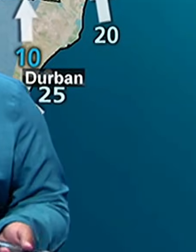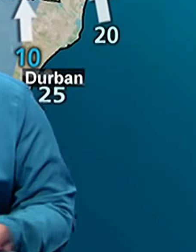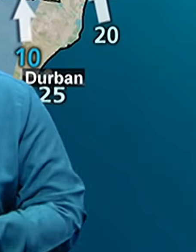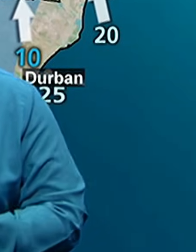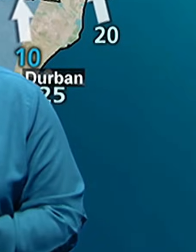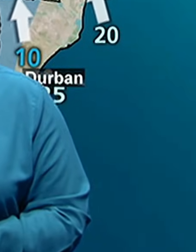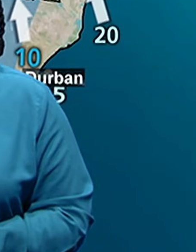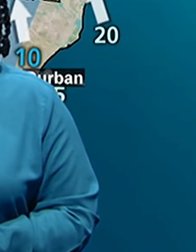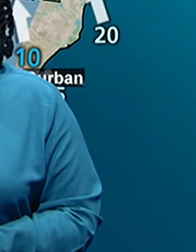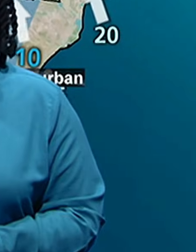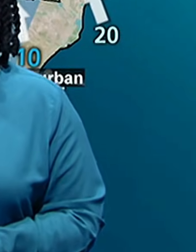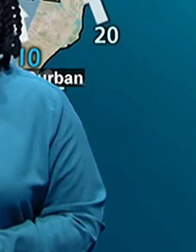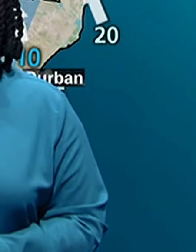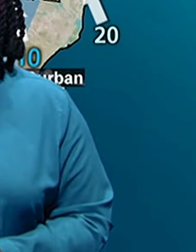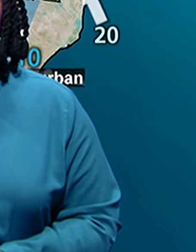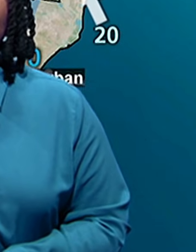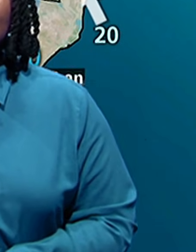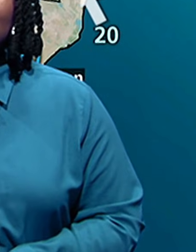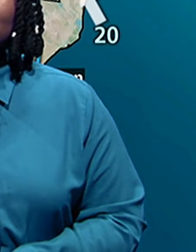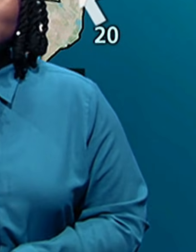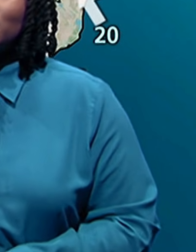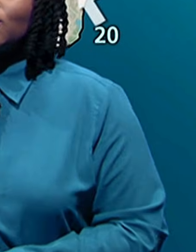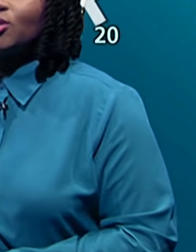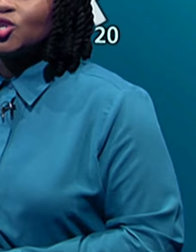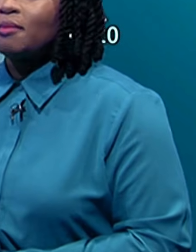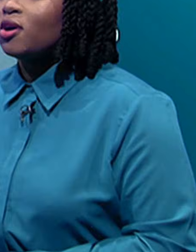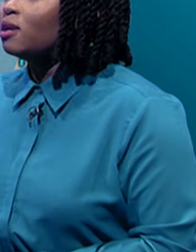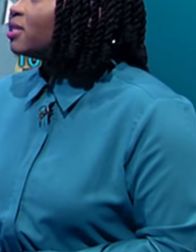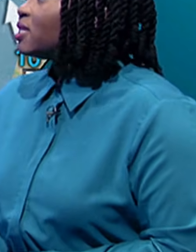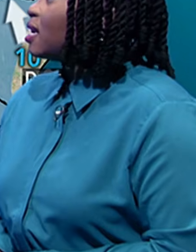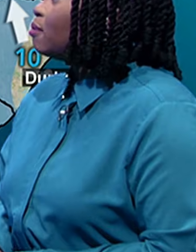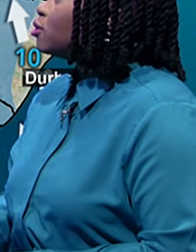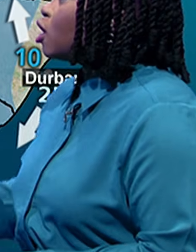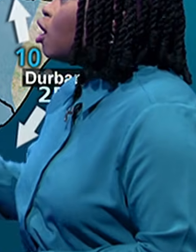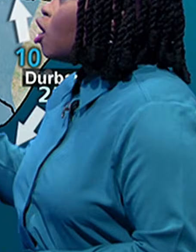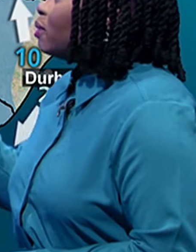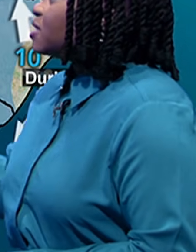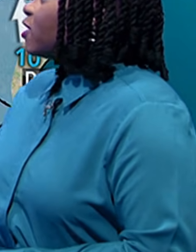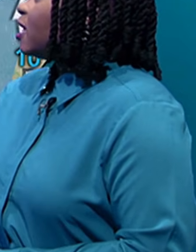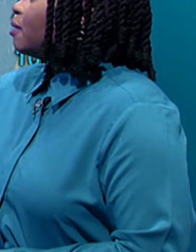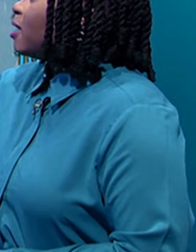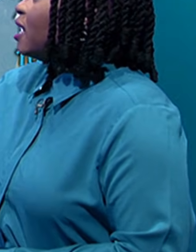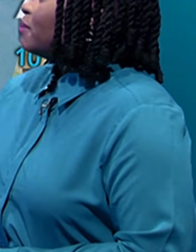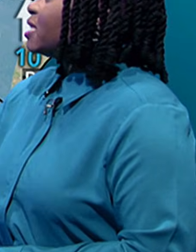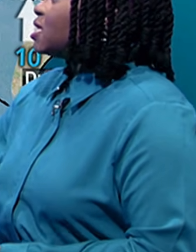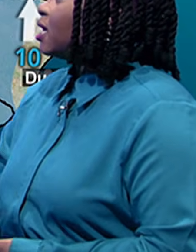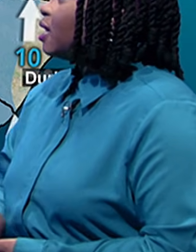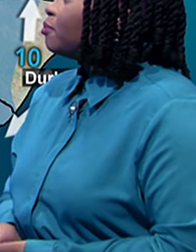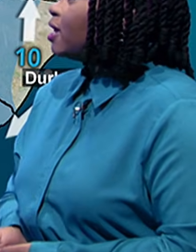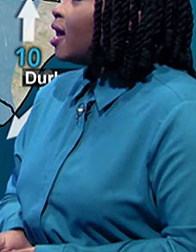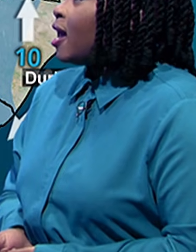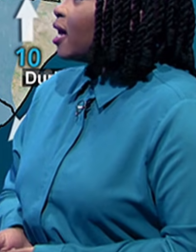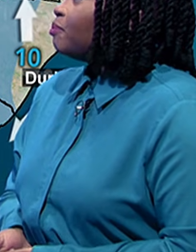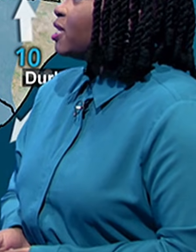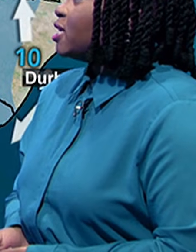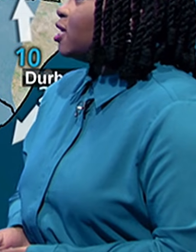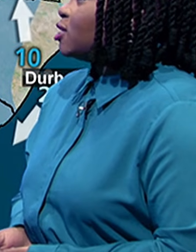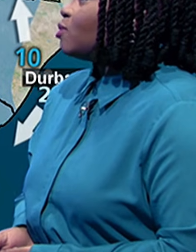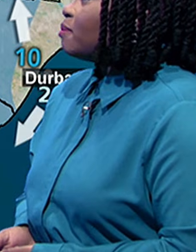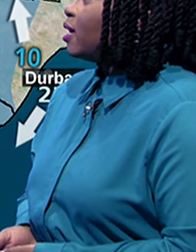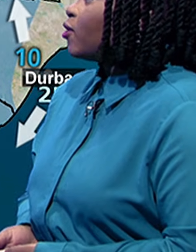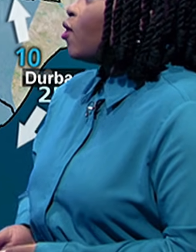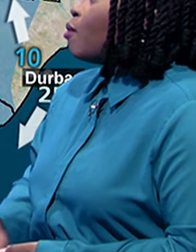tla ke go lebega ka tla go mogaetso madimo a re bone ponela pele a maemo a bosa mo bosegong jo ga mmogo le motsatsi la ka moso go bontsha fa go tla itemogela masarasarana pula ka